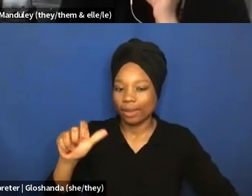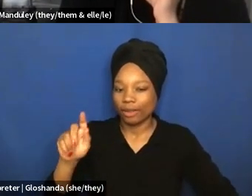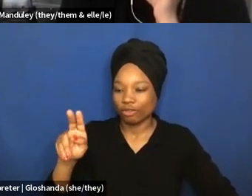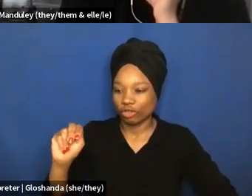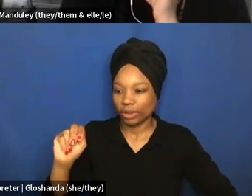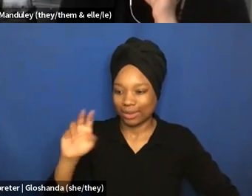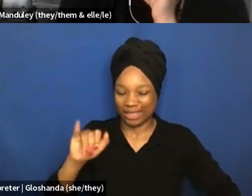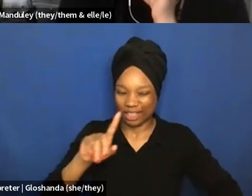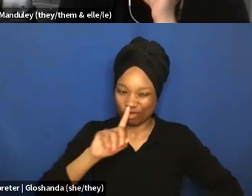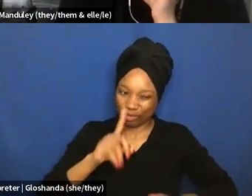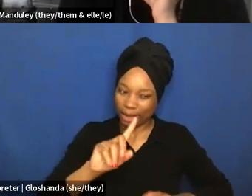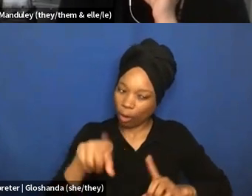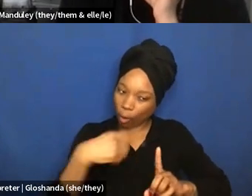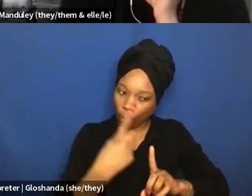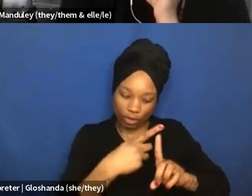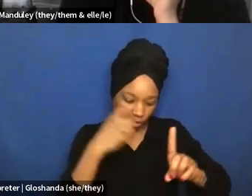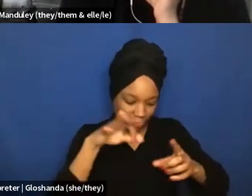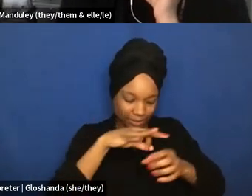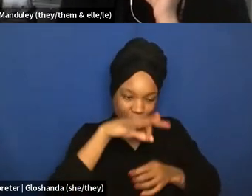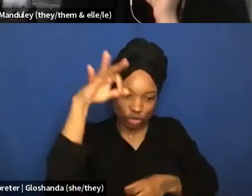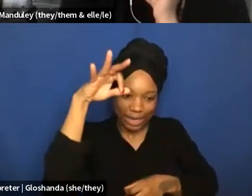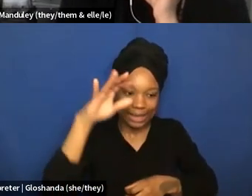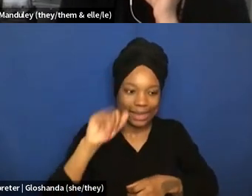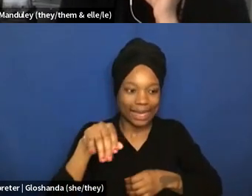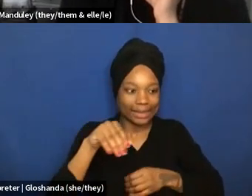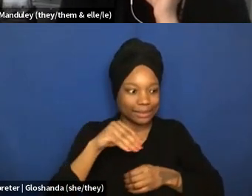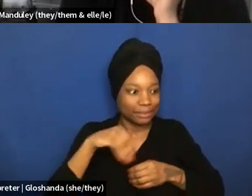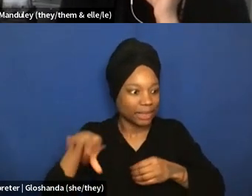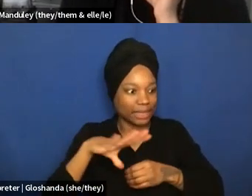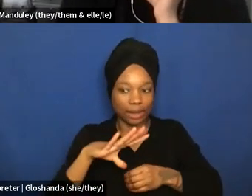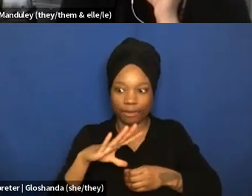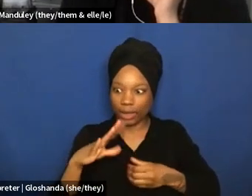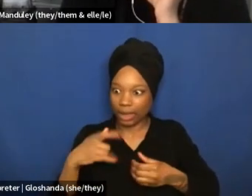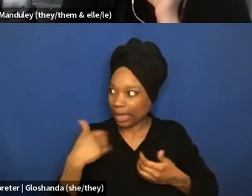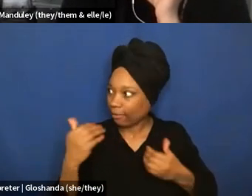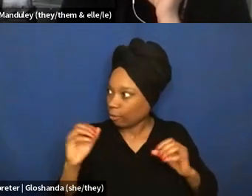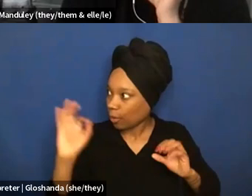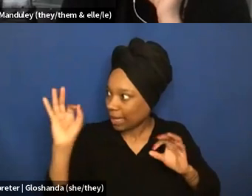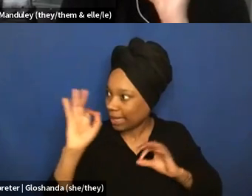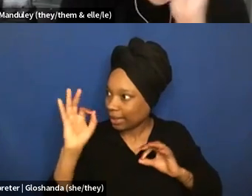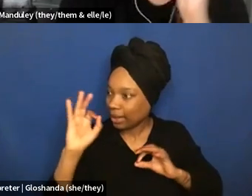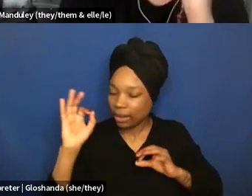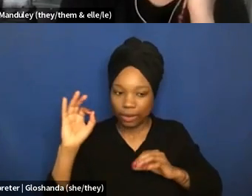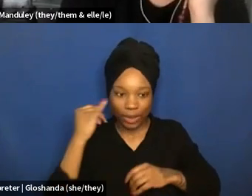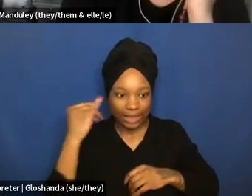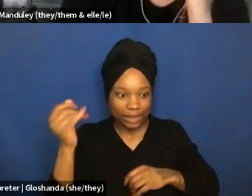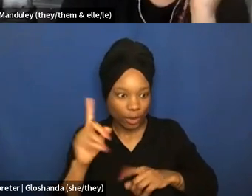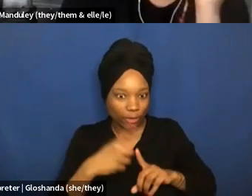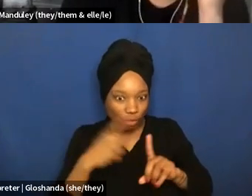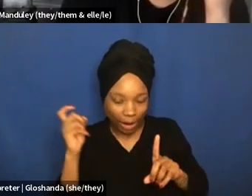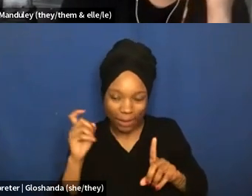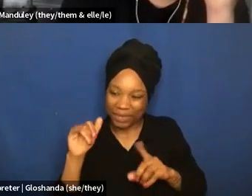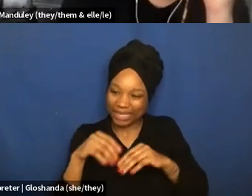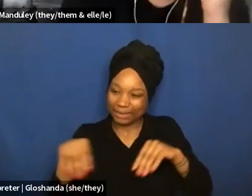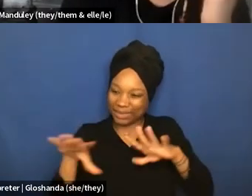space of just absolute creative, have no idea where it comes from. People talk about the space, the need for revelation. And